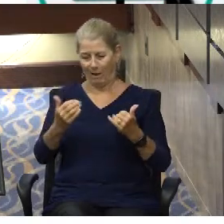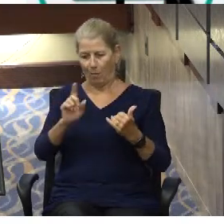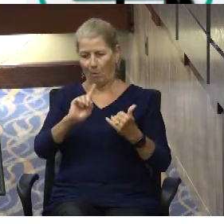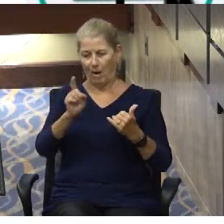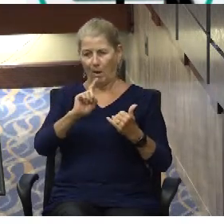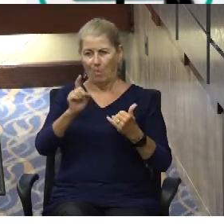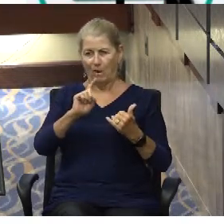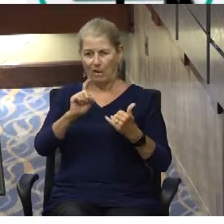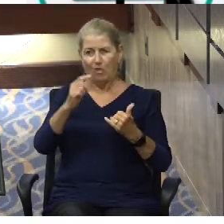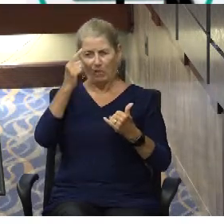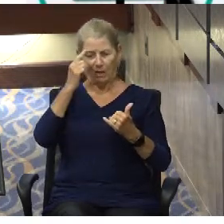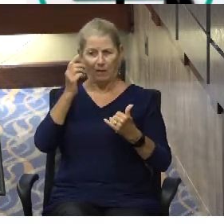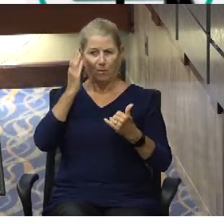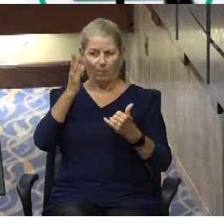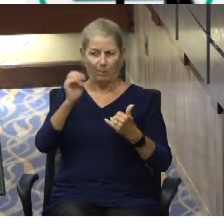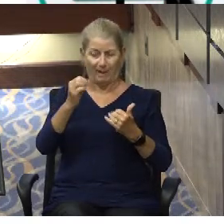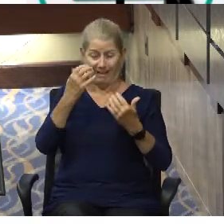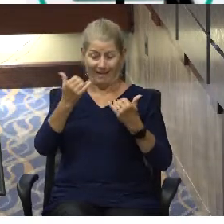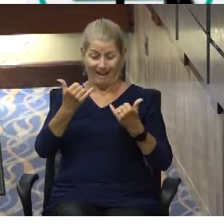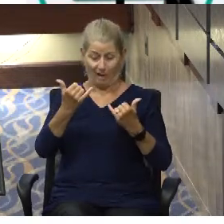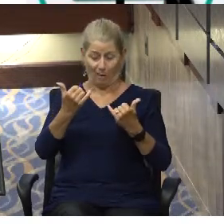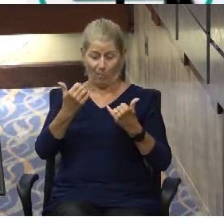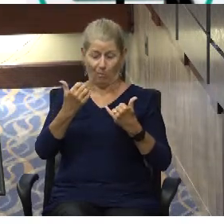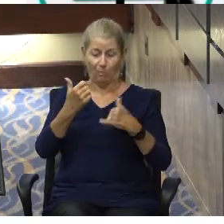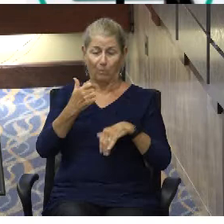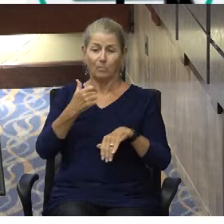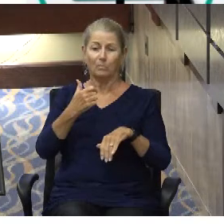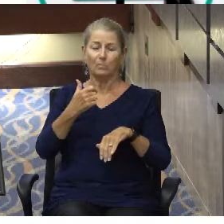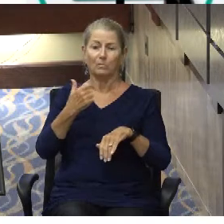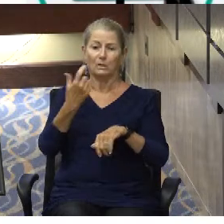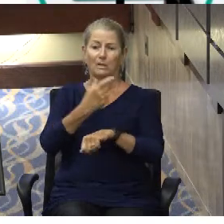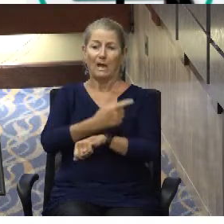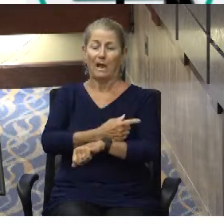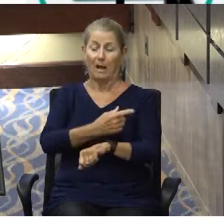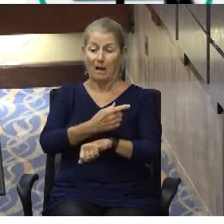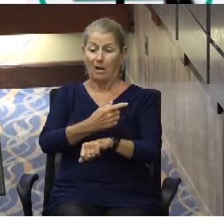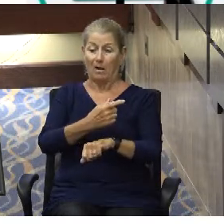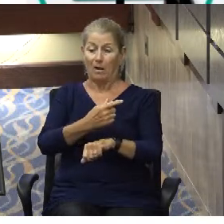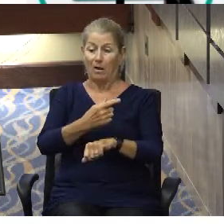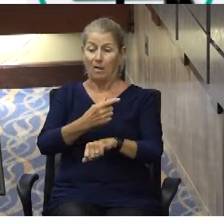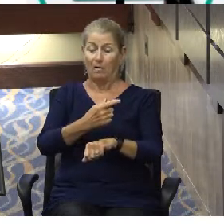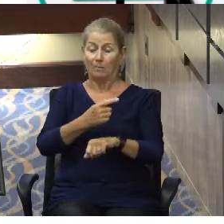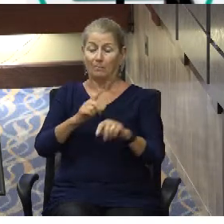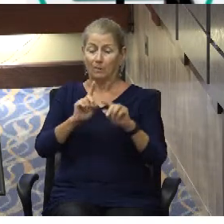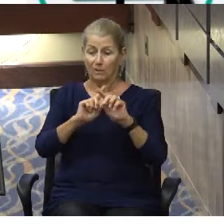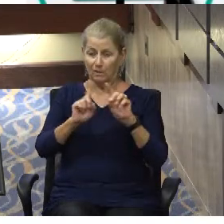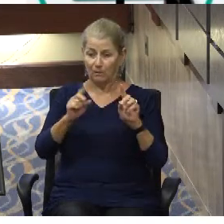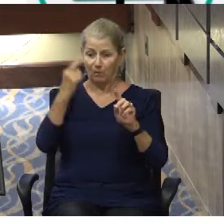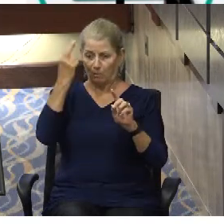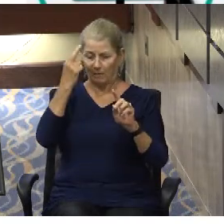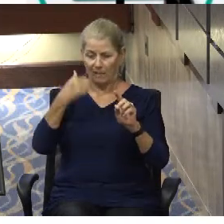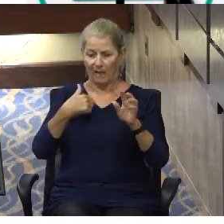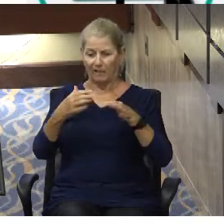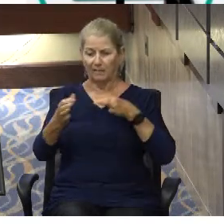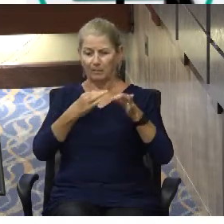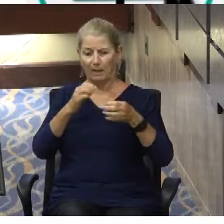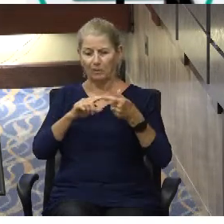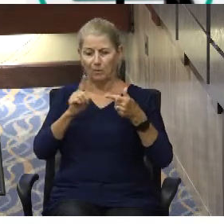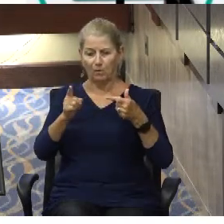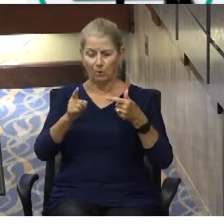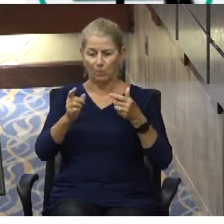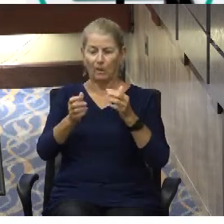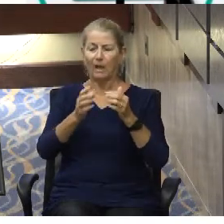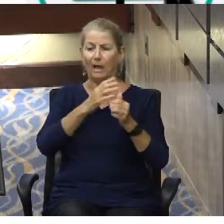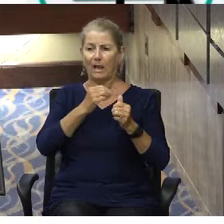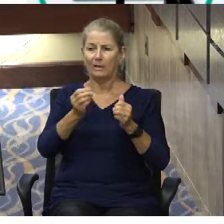it being now at this point in time. Among the reasons that I explained to you and brought my visual